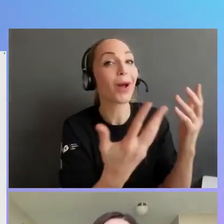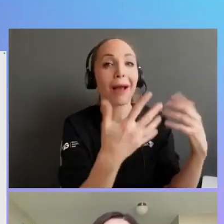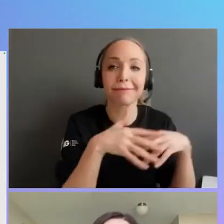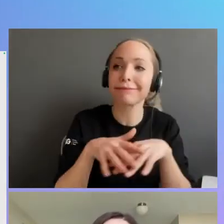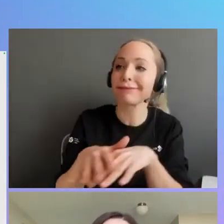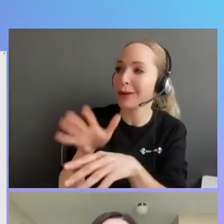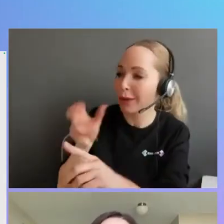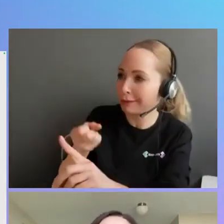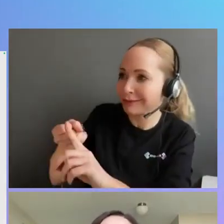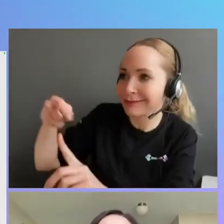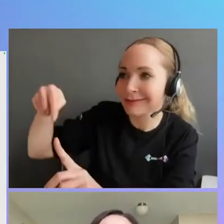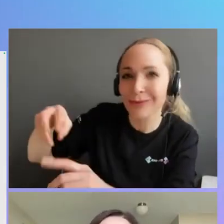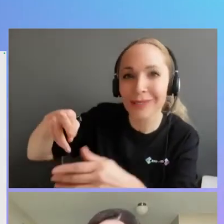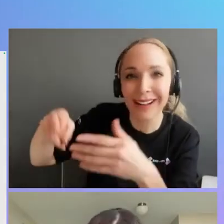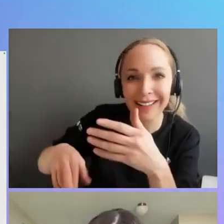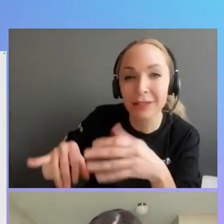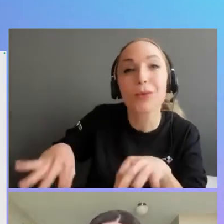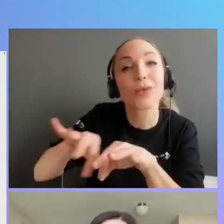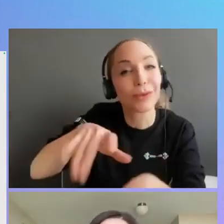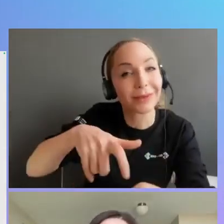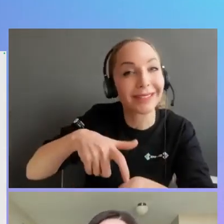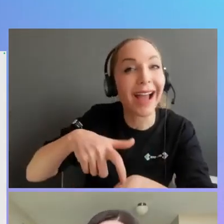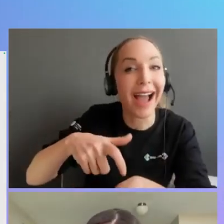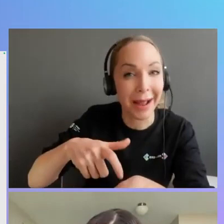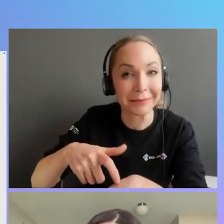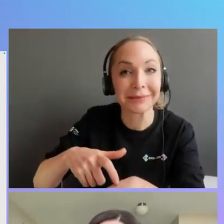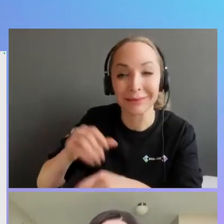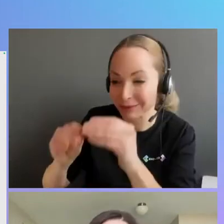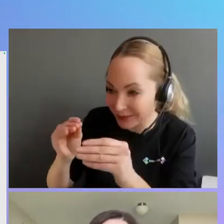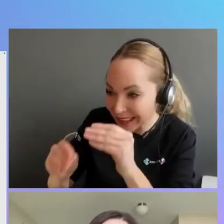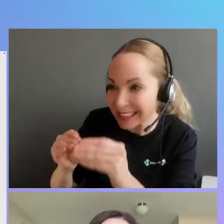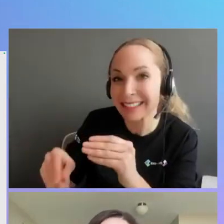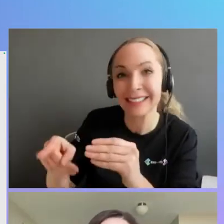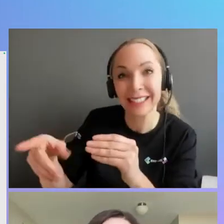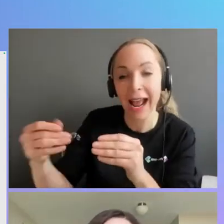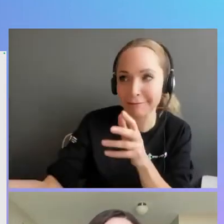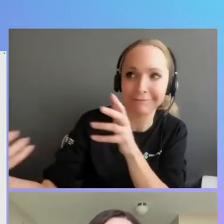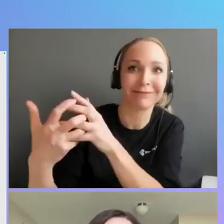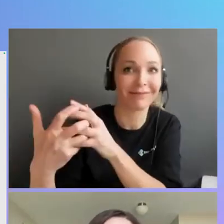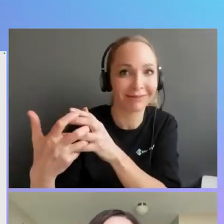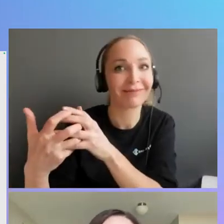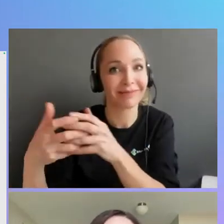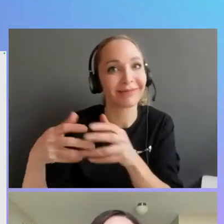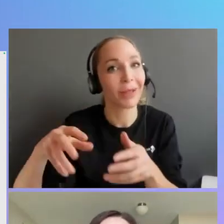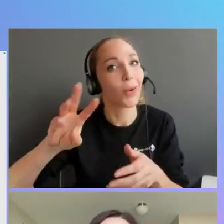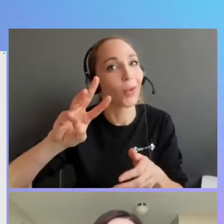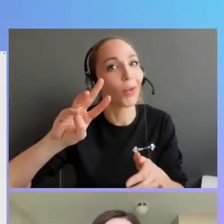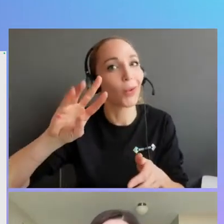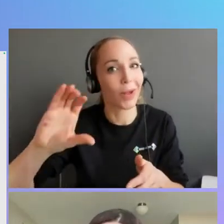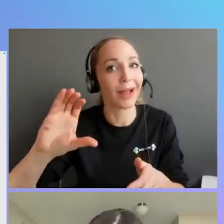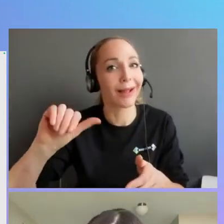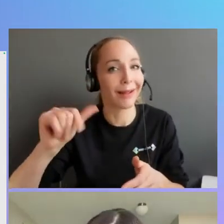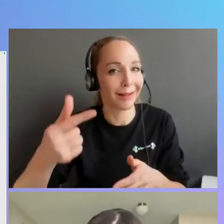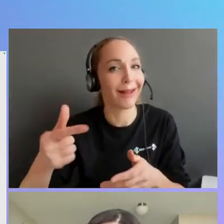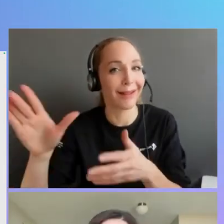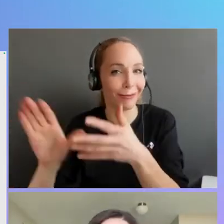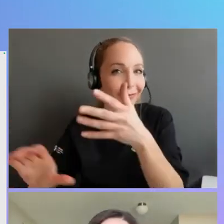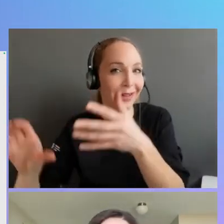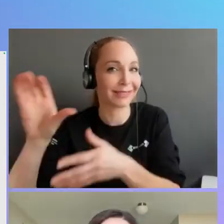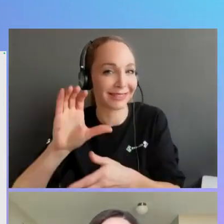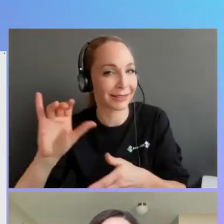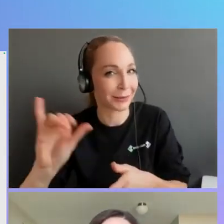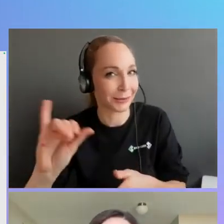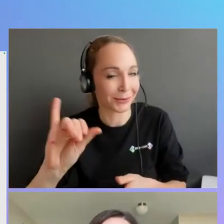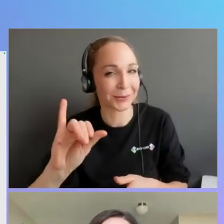results that are worth your time to spend fixing and that accurately map to WCAG criteria. So I'm just going to show you two